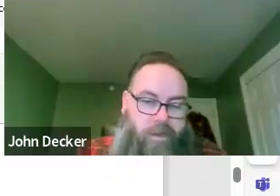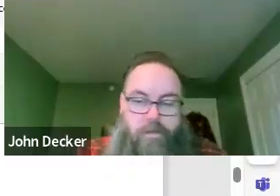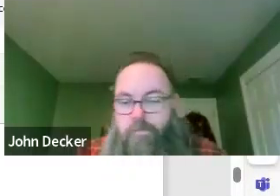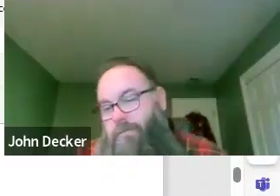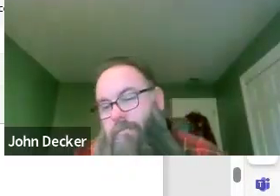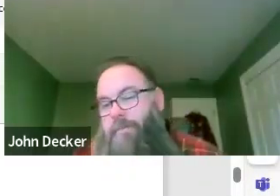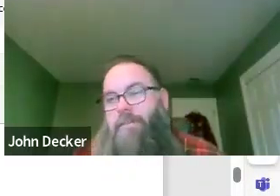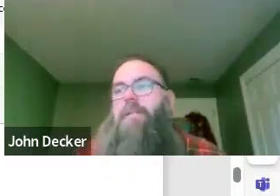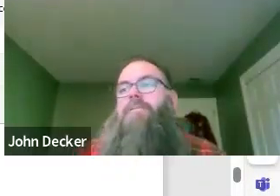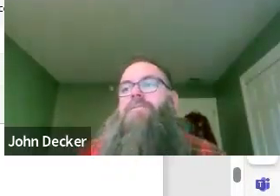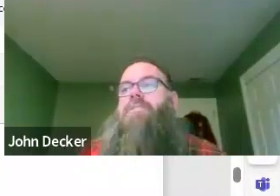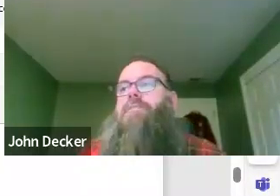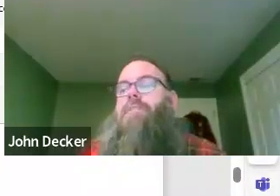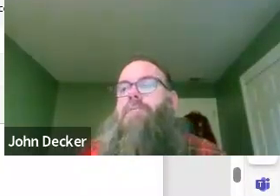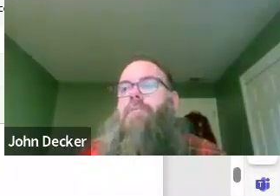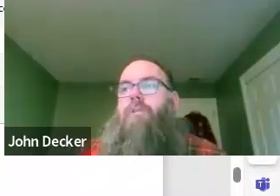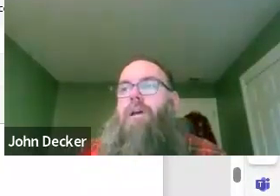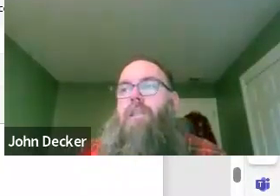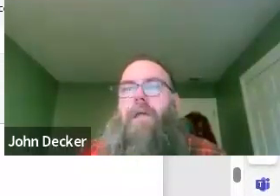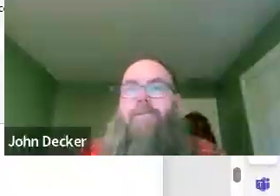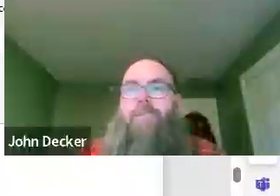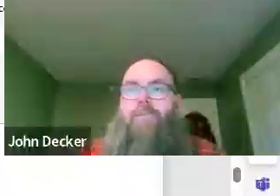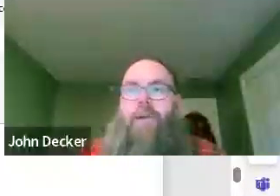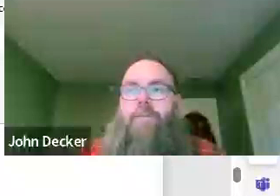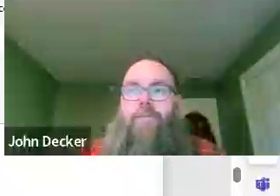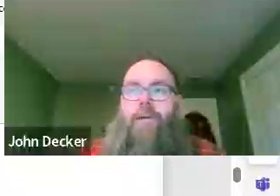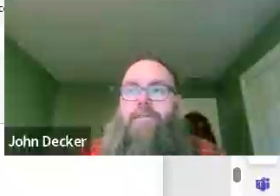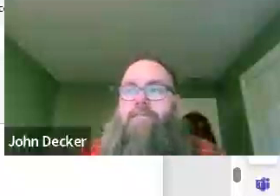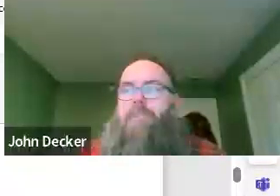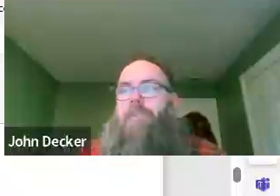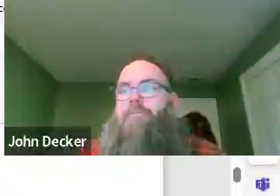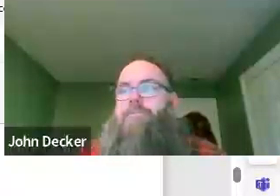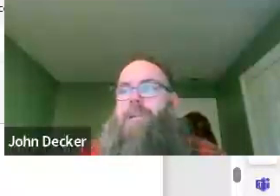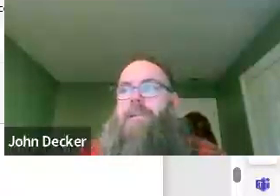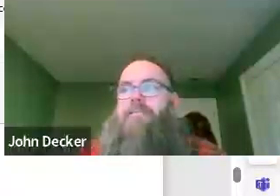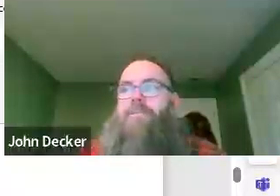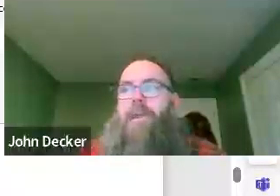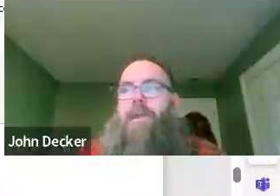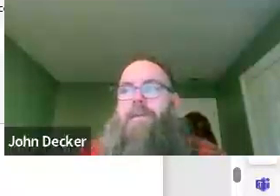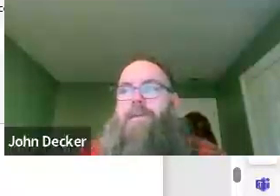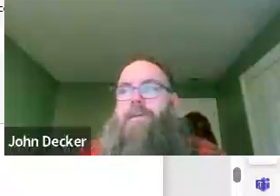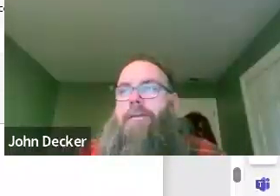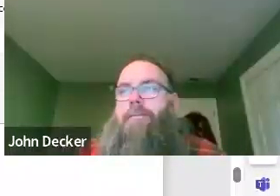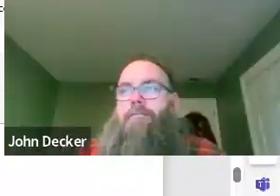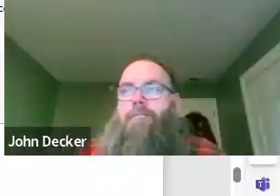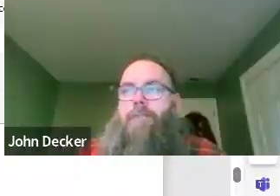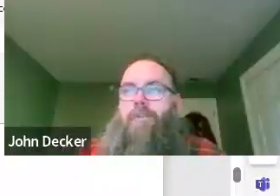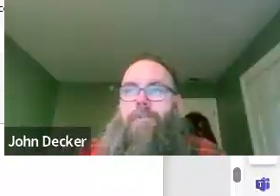people agree with the rate methodology. Some of them were aligned with the way people had, but it is the way,